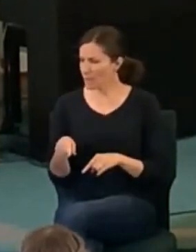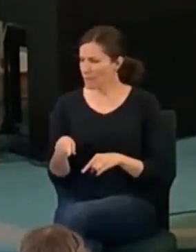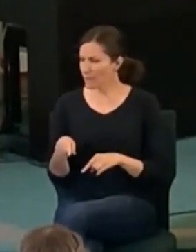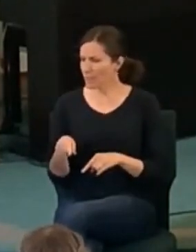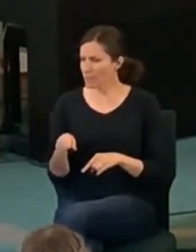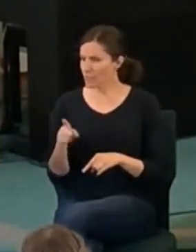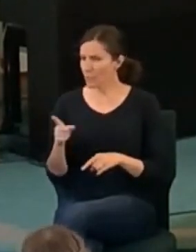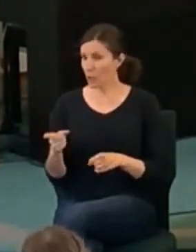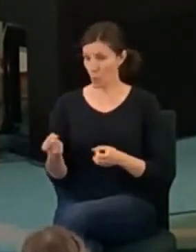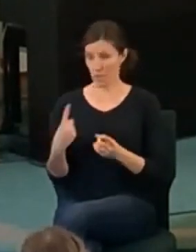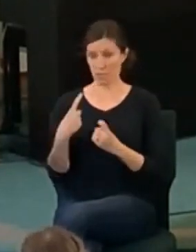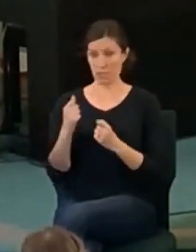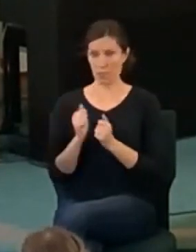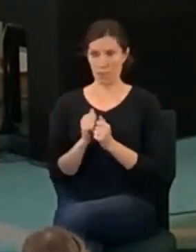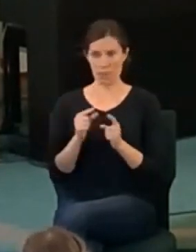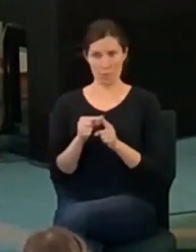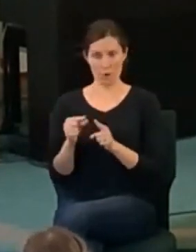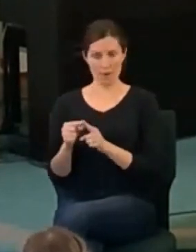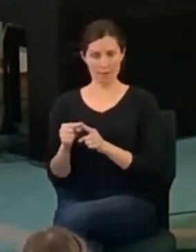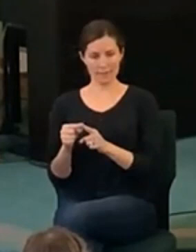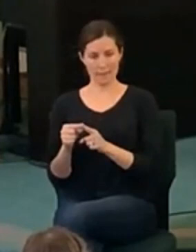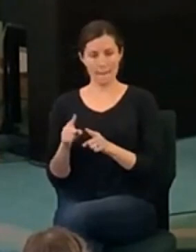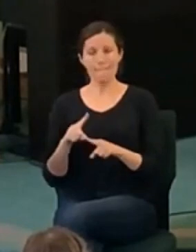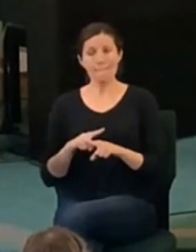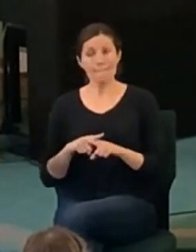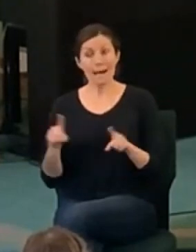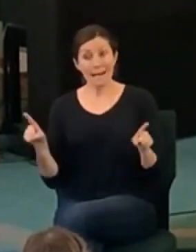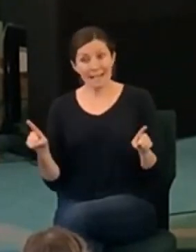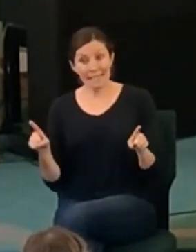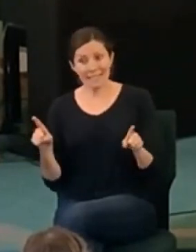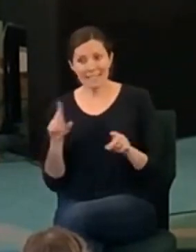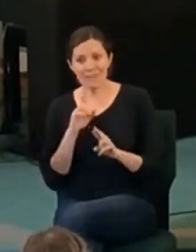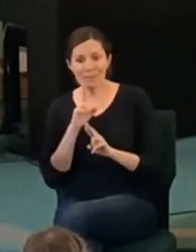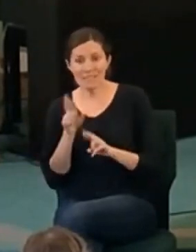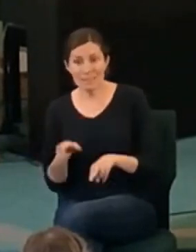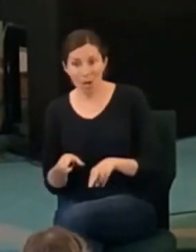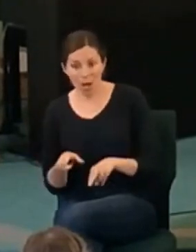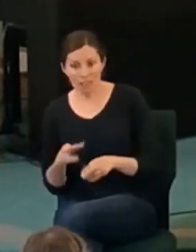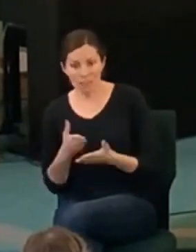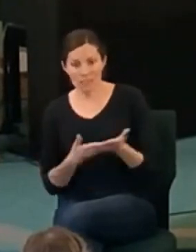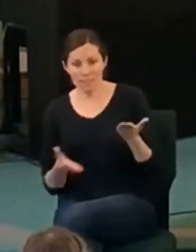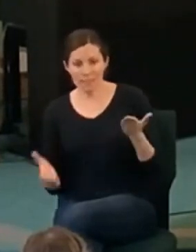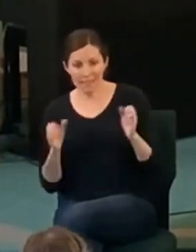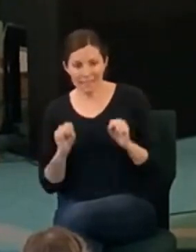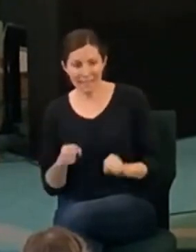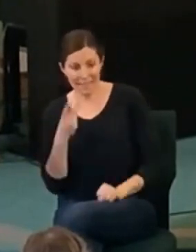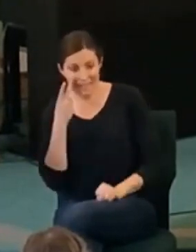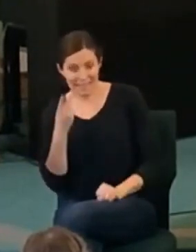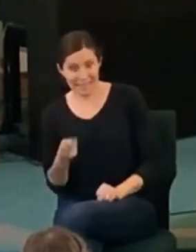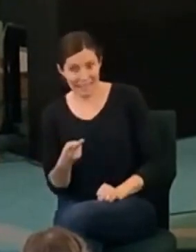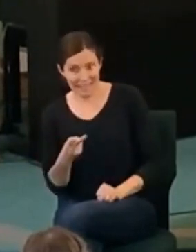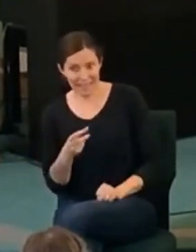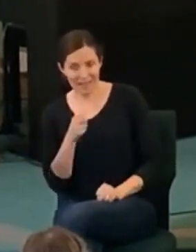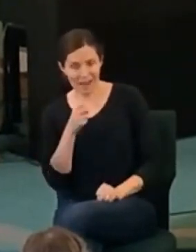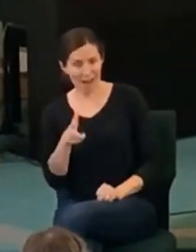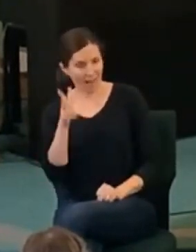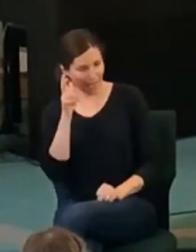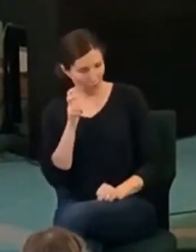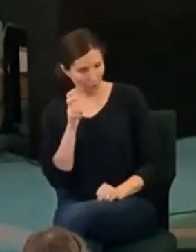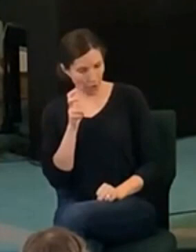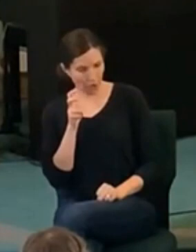these Pharisees and scribes, they're setting everything up for Jesus to fail this test.